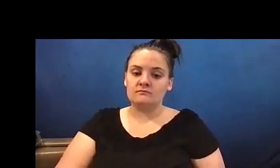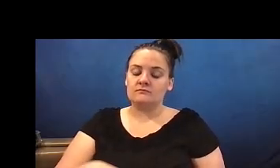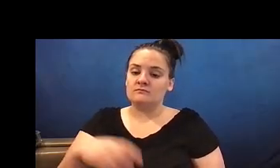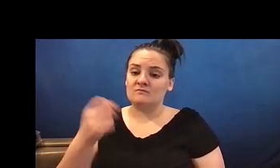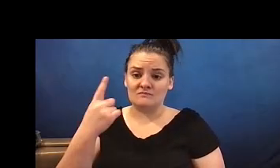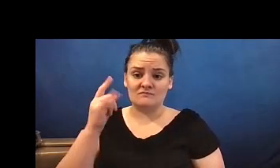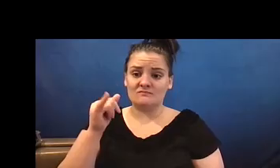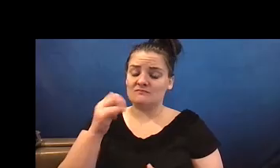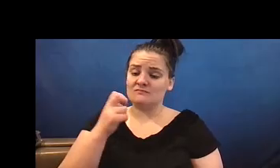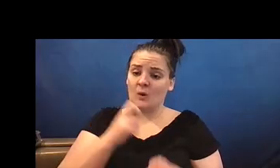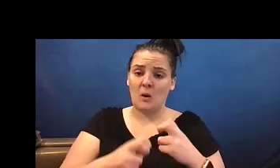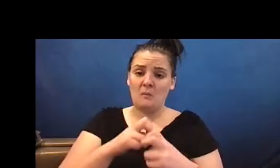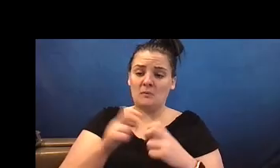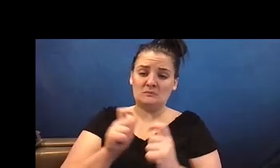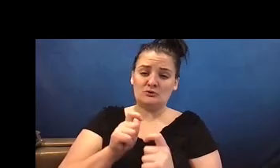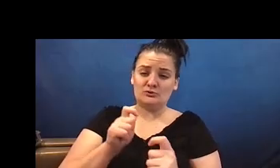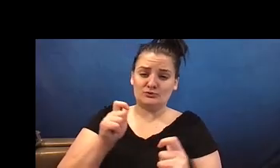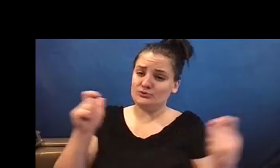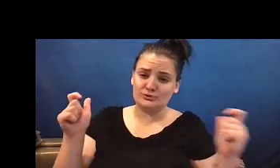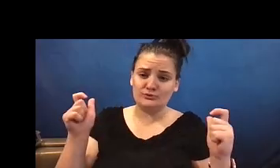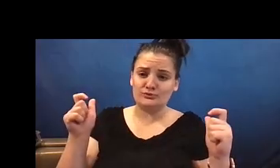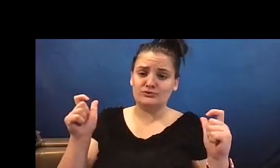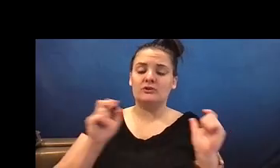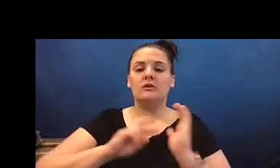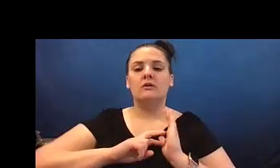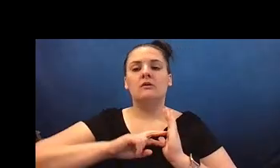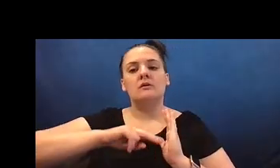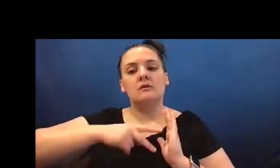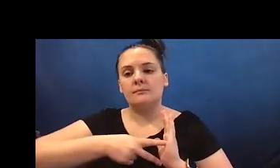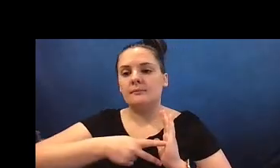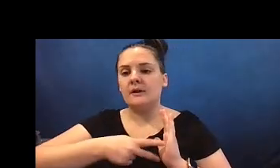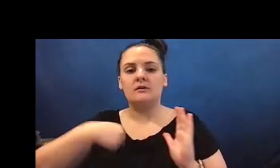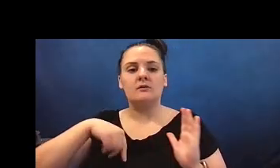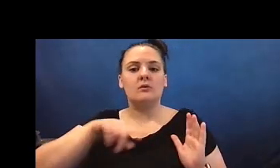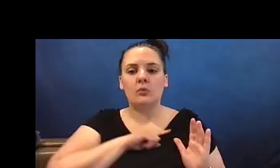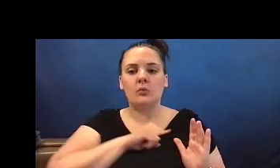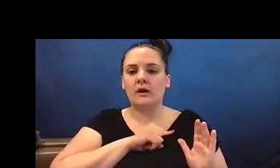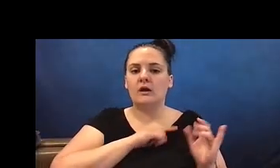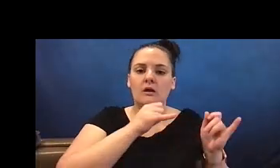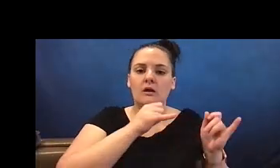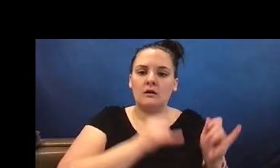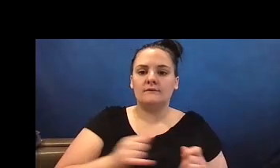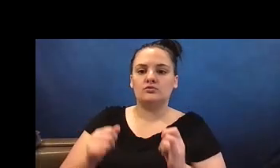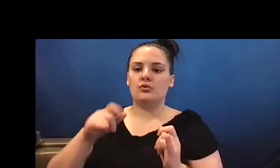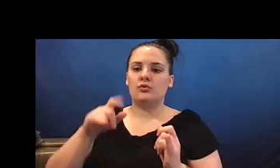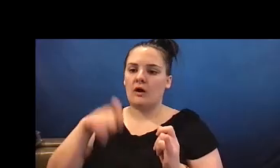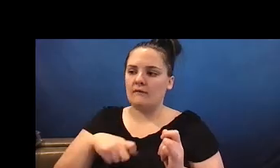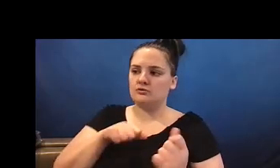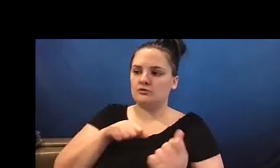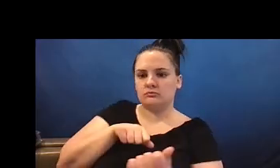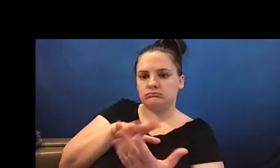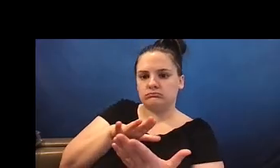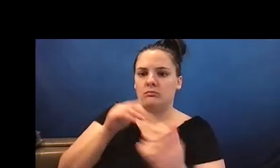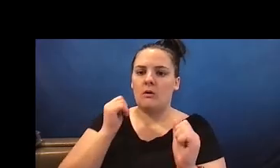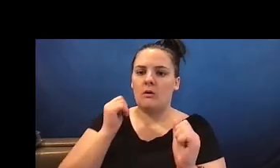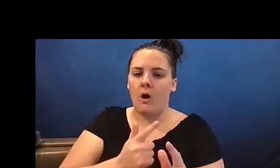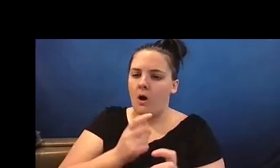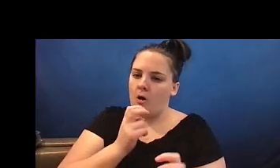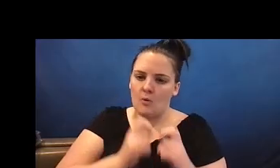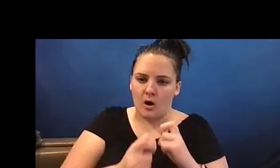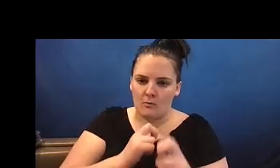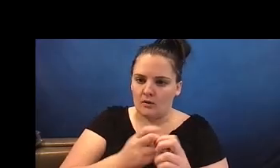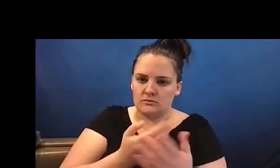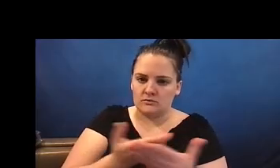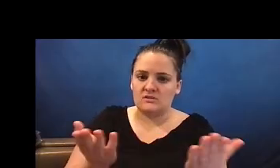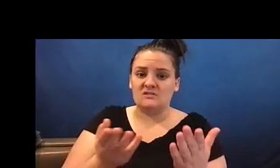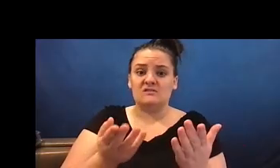and huge, it's going to require us to address all aspects of being solvent, but also maintaining access and quality and